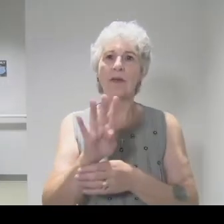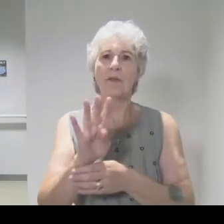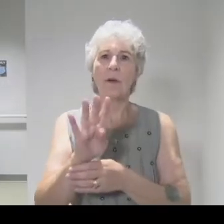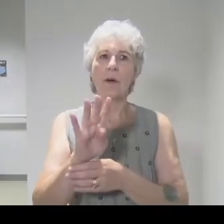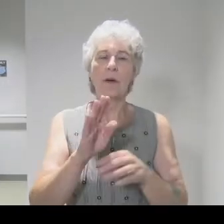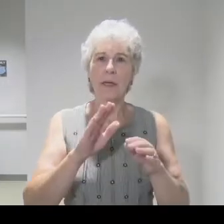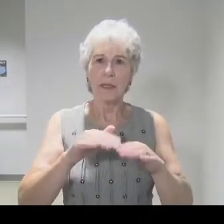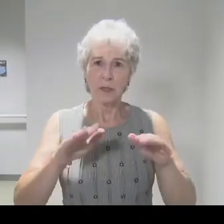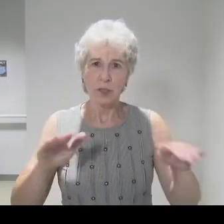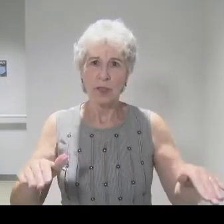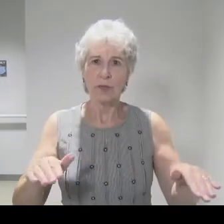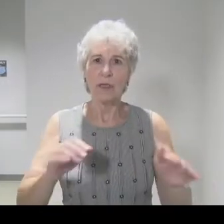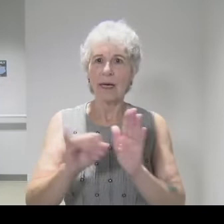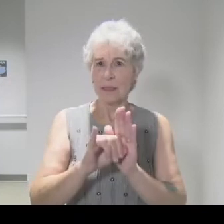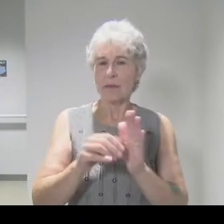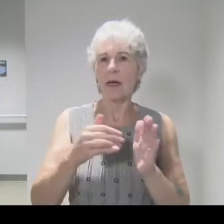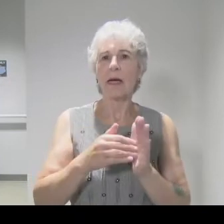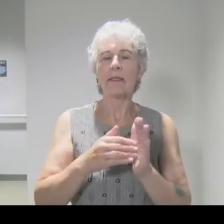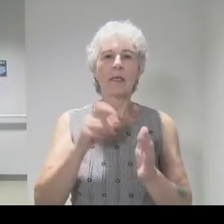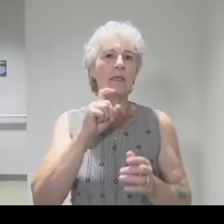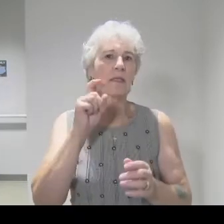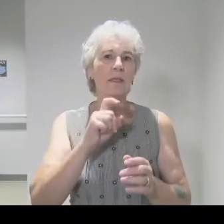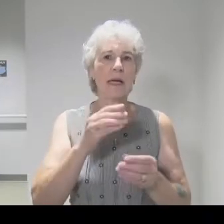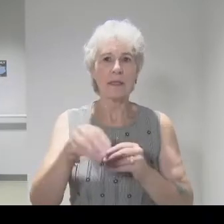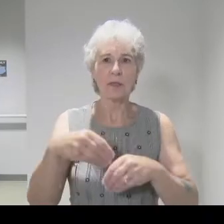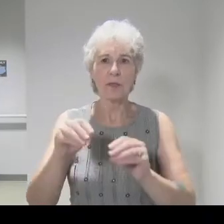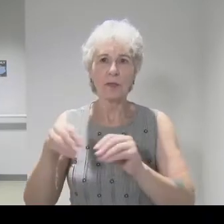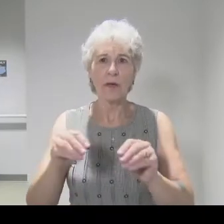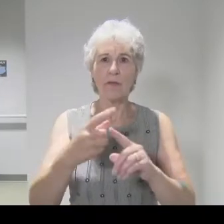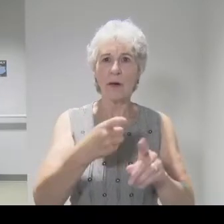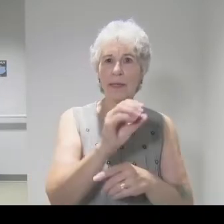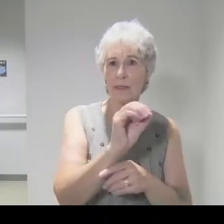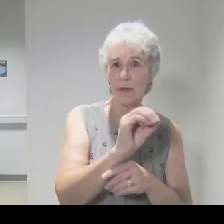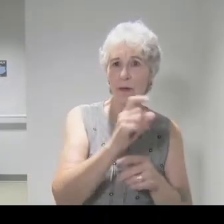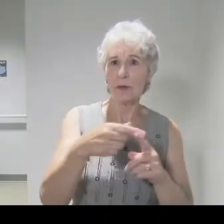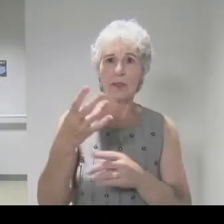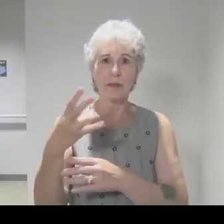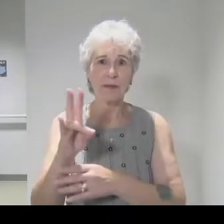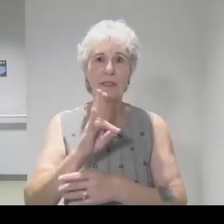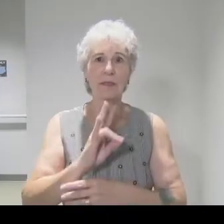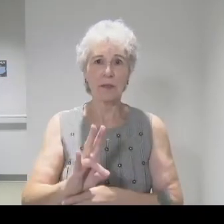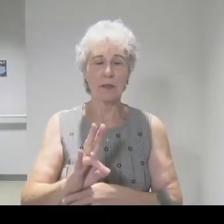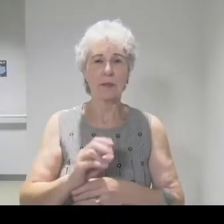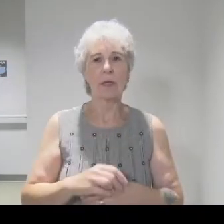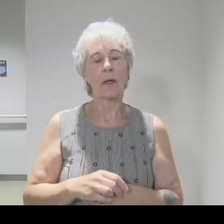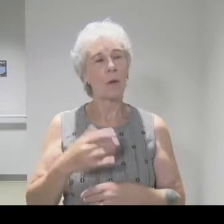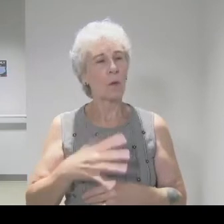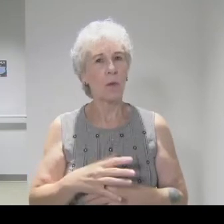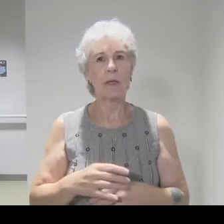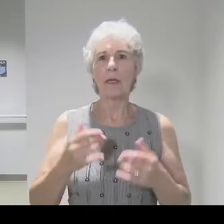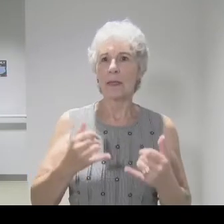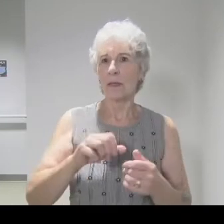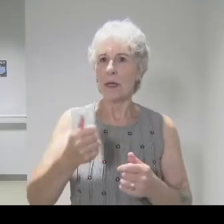been identified as sex trafficking. And those kids' ages ranged from 0 to 17. Now, the other thing is